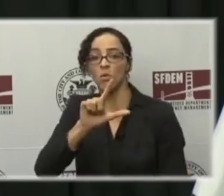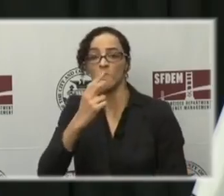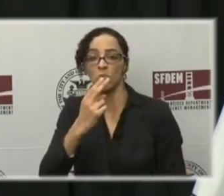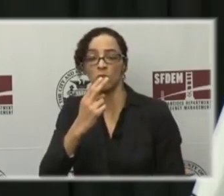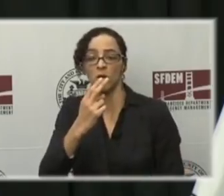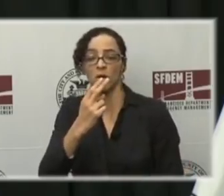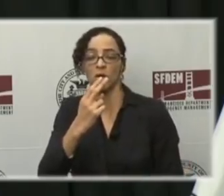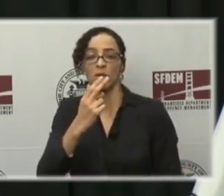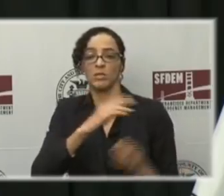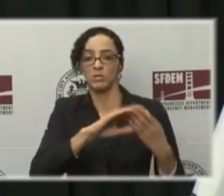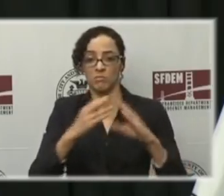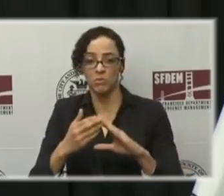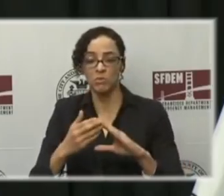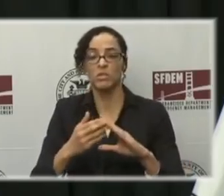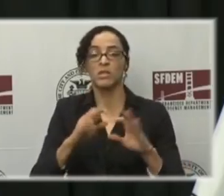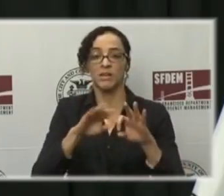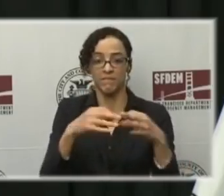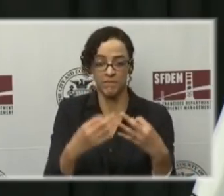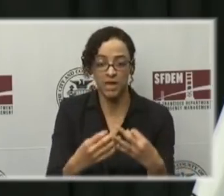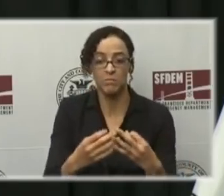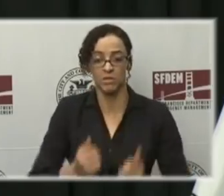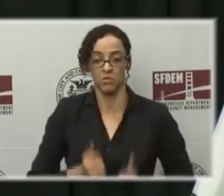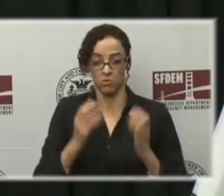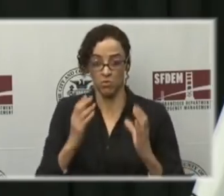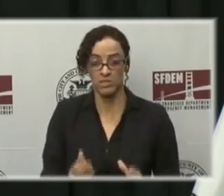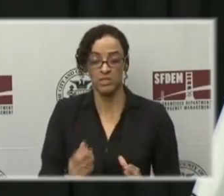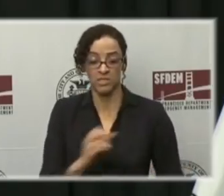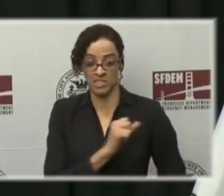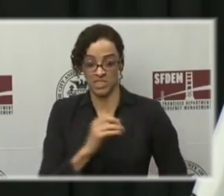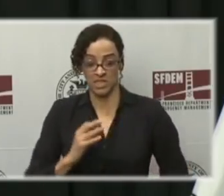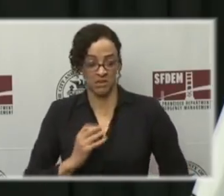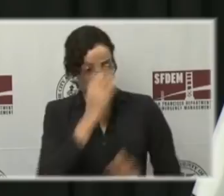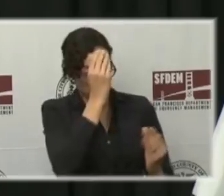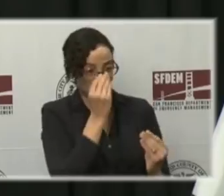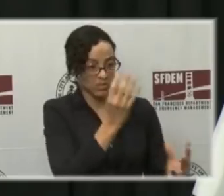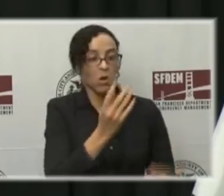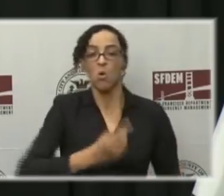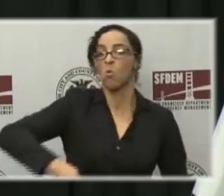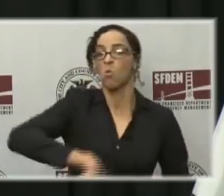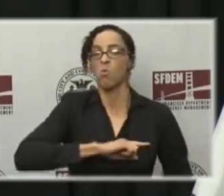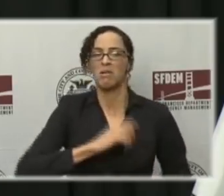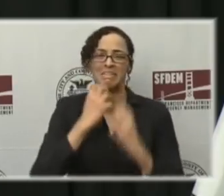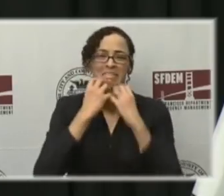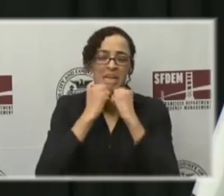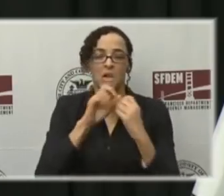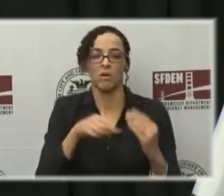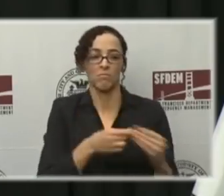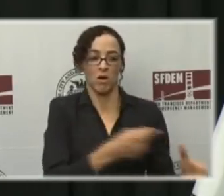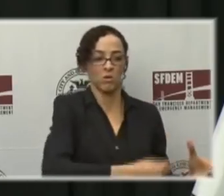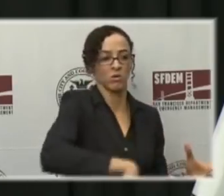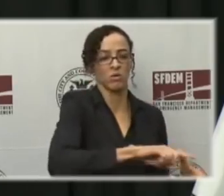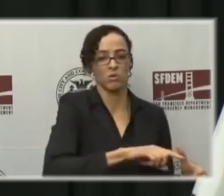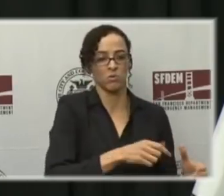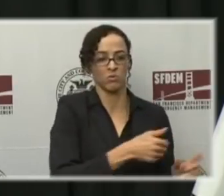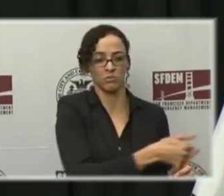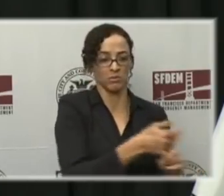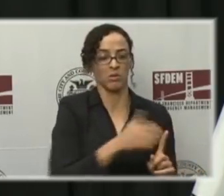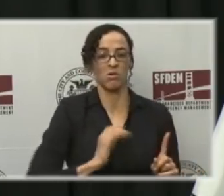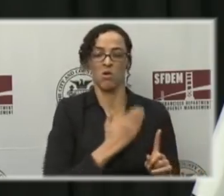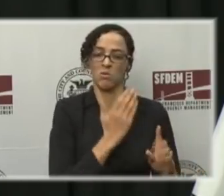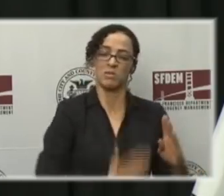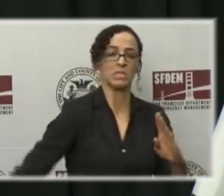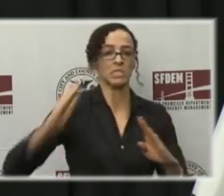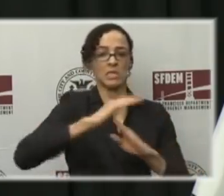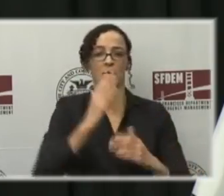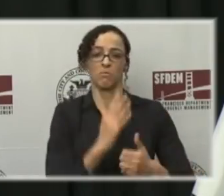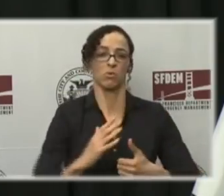we care about them, and they are our top priority. We are intensely focused on doing everything